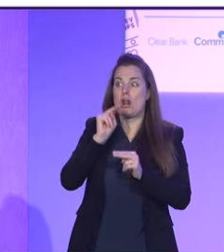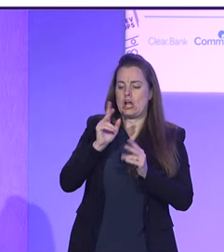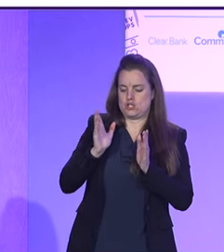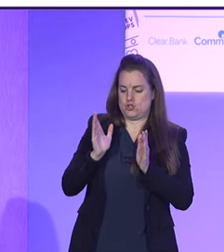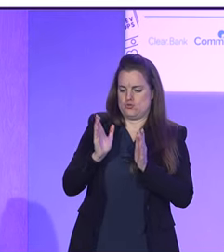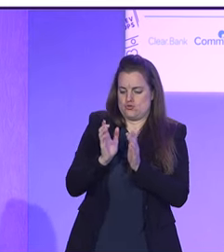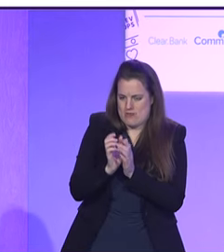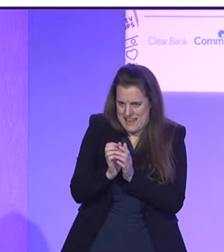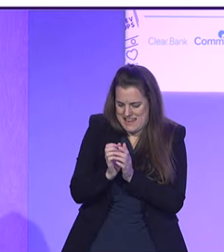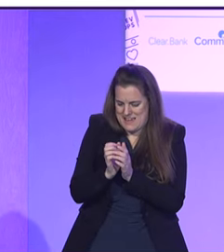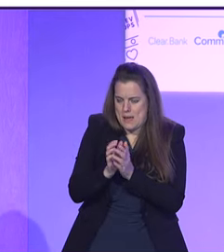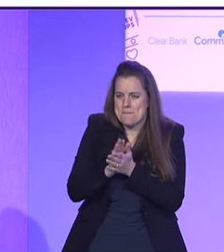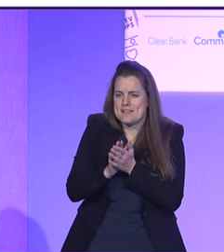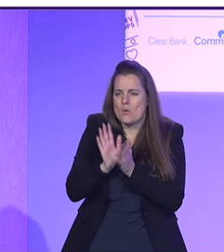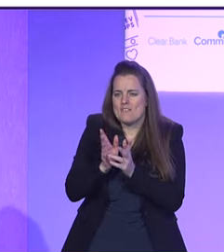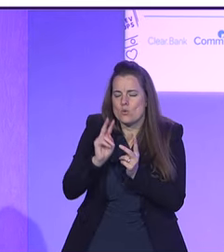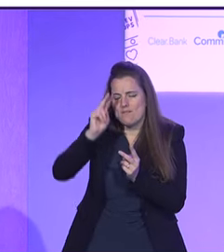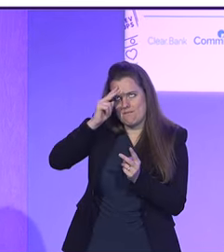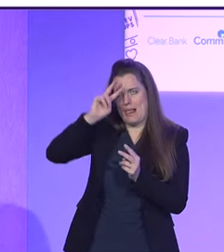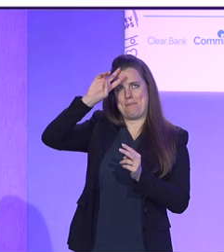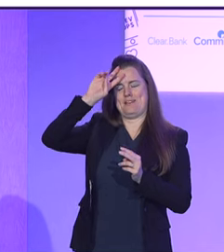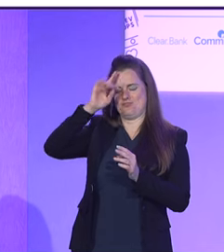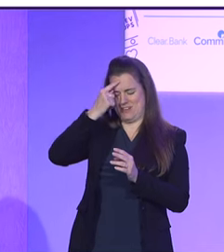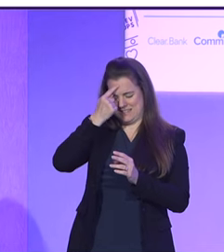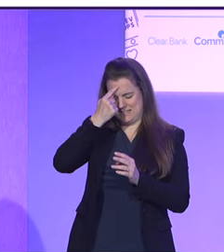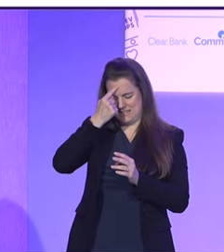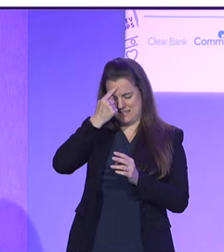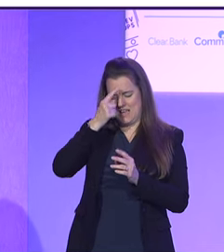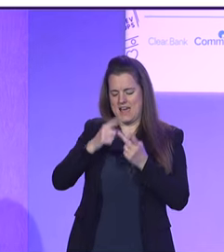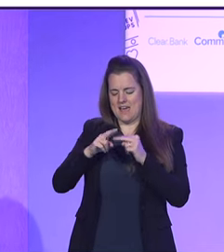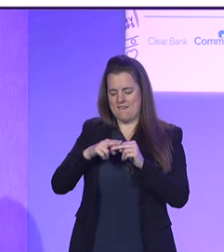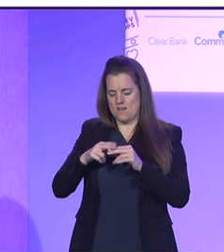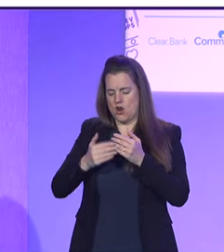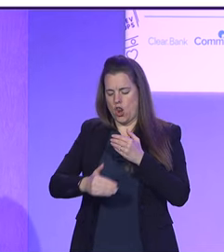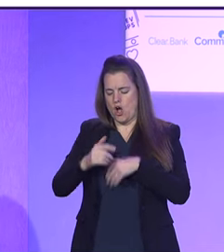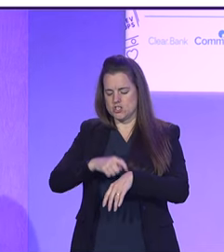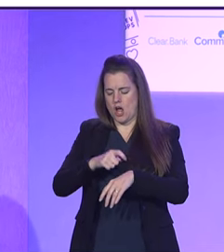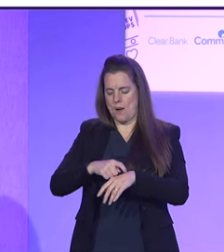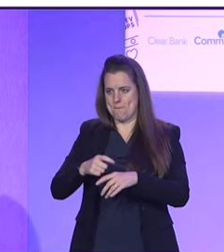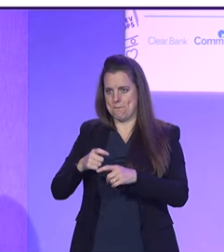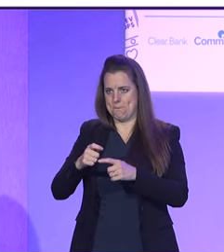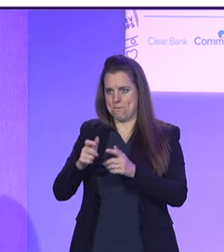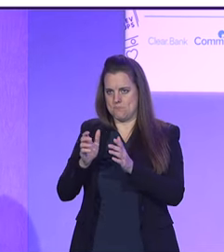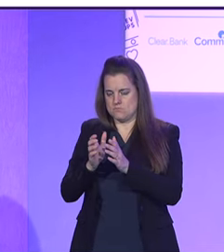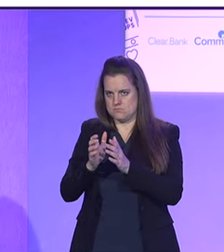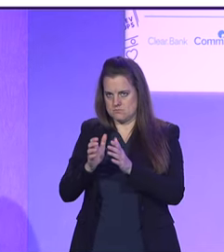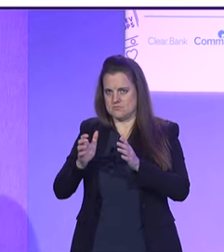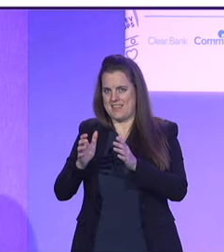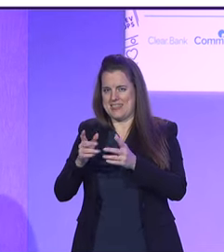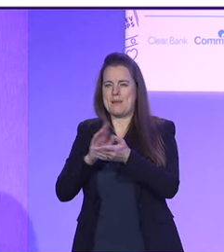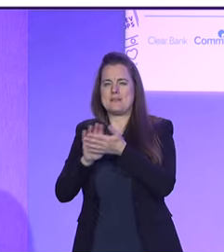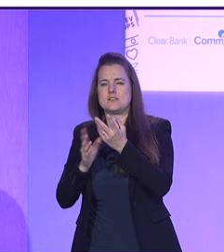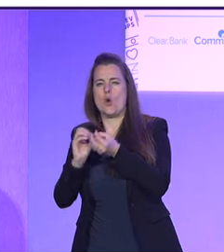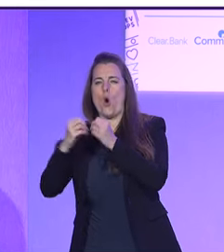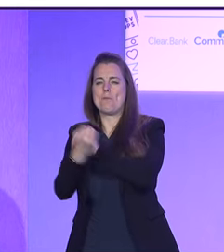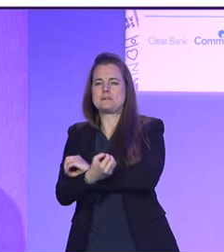solution stock, then we have to flip it around in our head. So if the long-term solutions stock shrinks, the problem symptom stock grows. So that